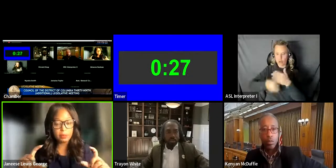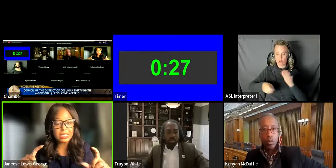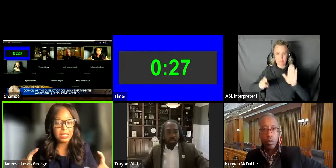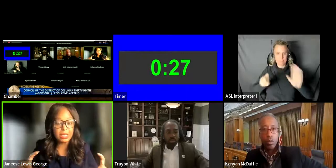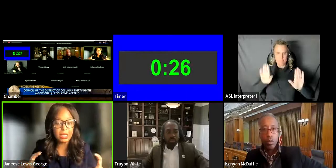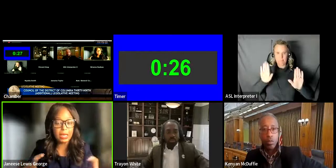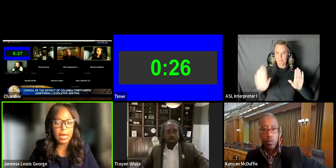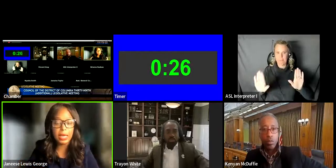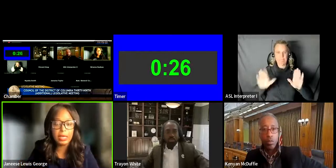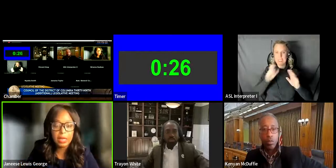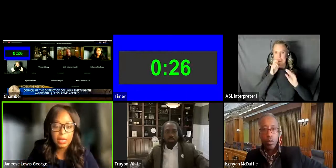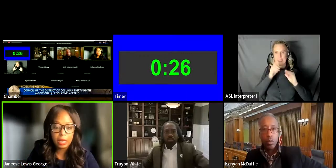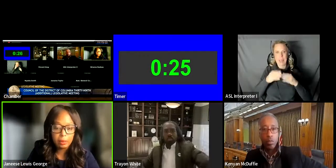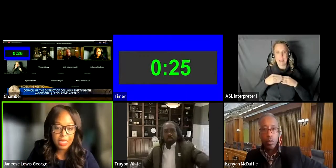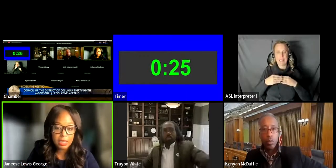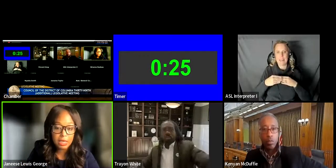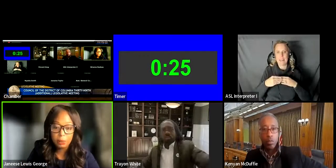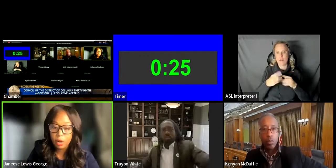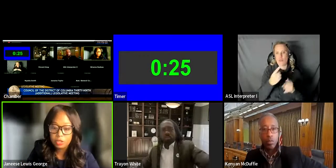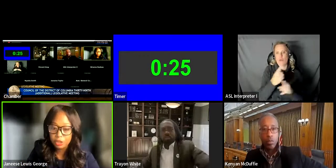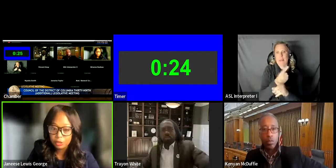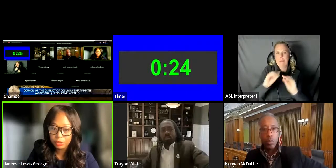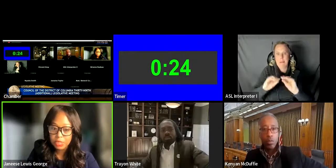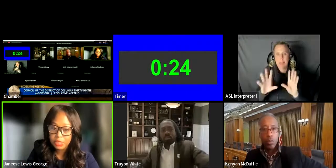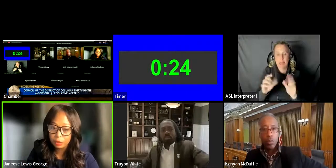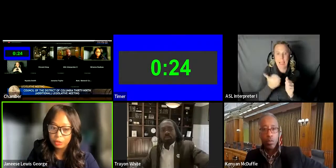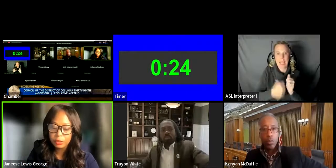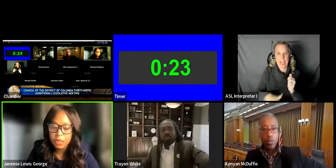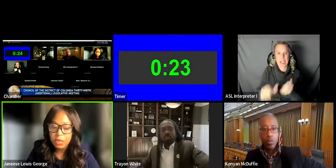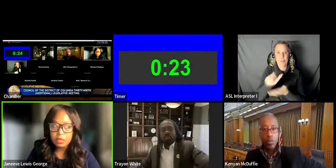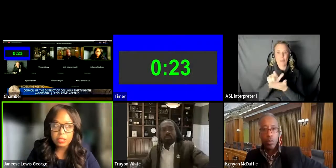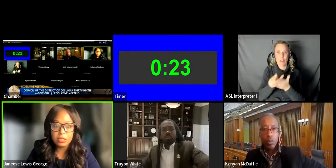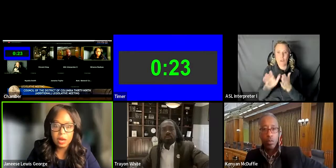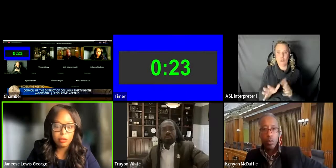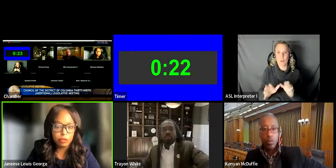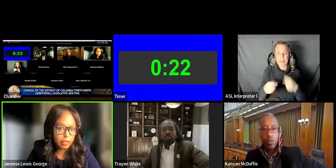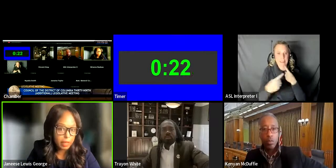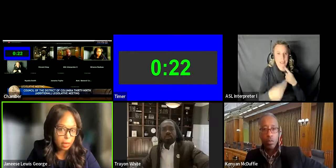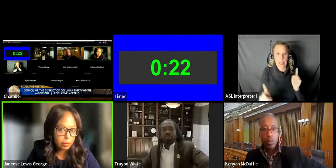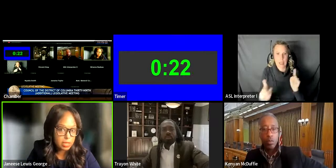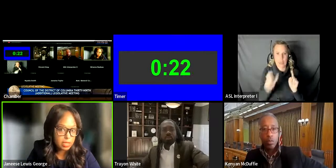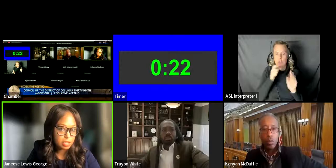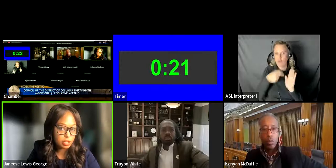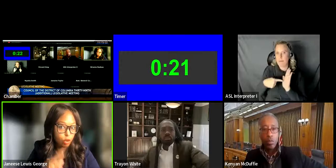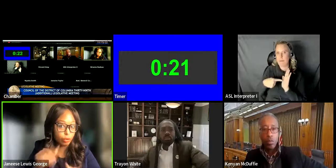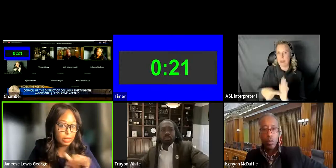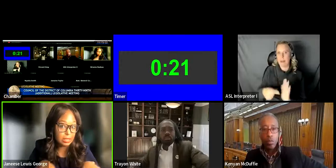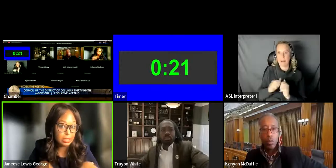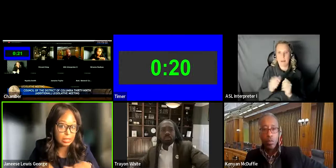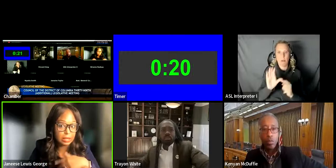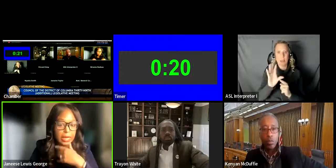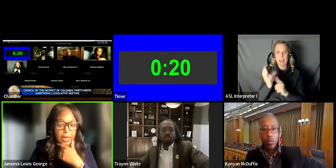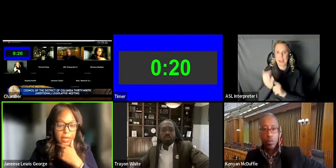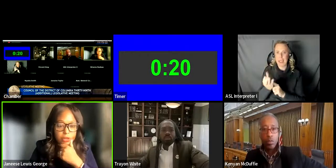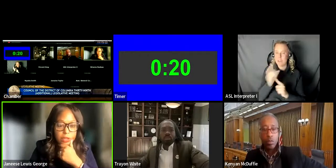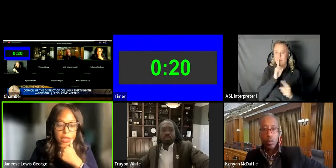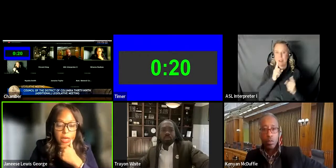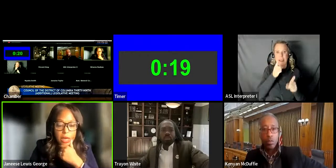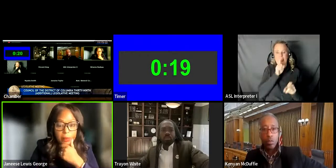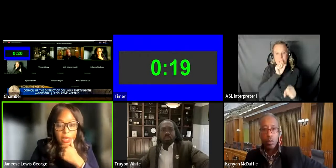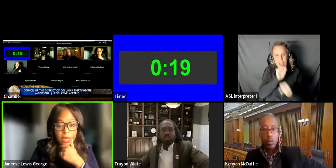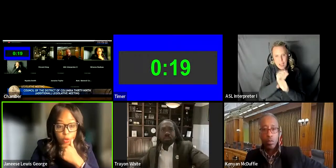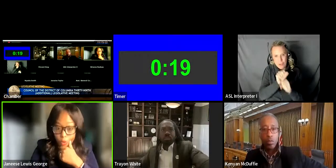is misleading, and as any prosecutor can tell you, does not reflect how these cases are realistically